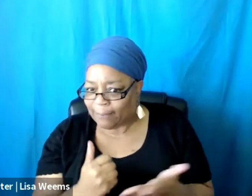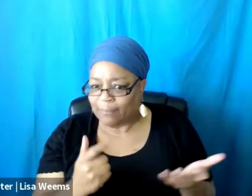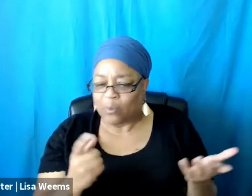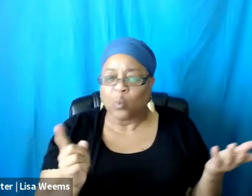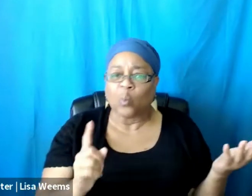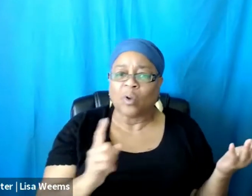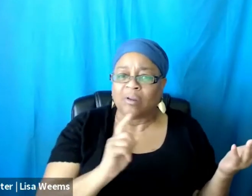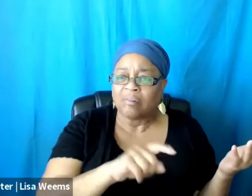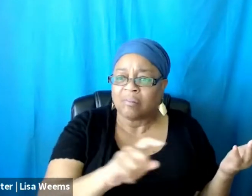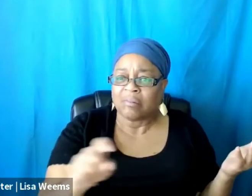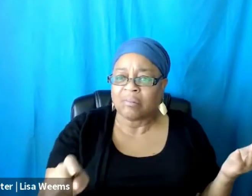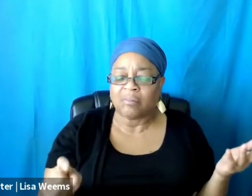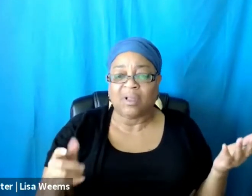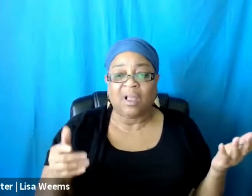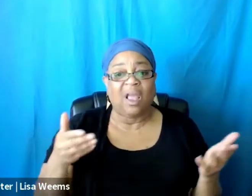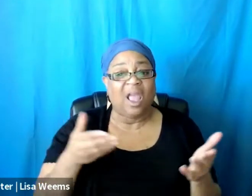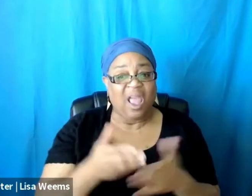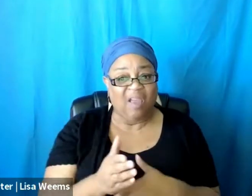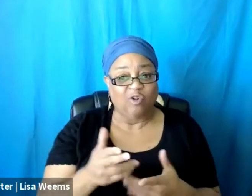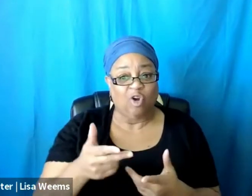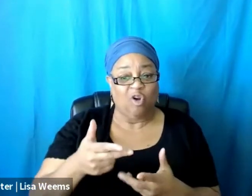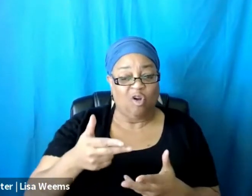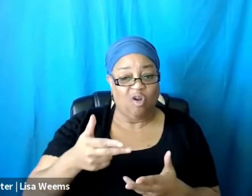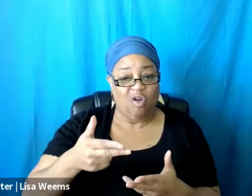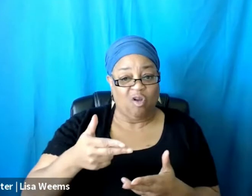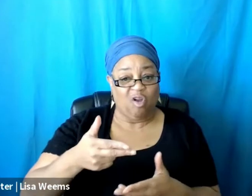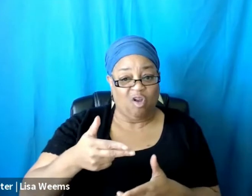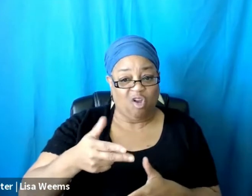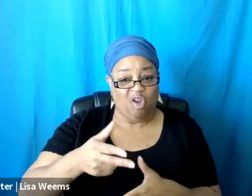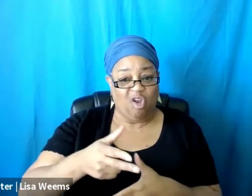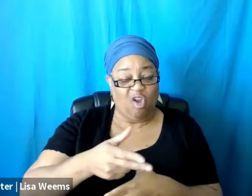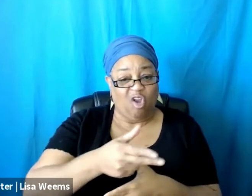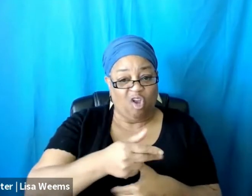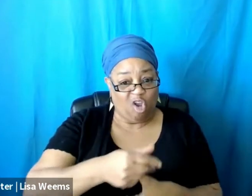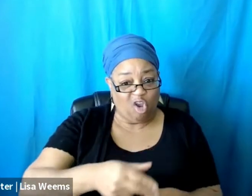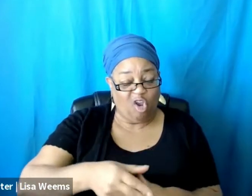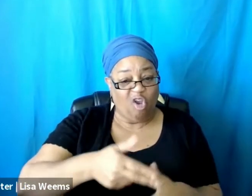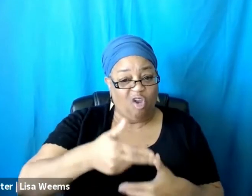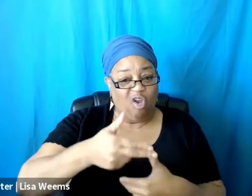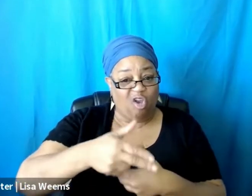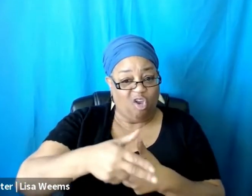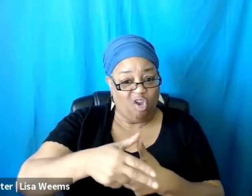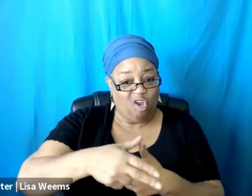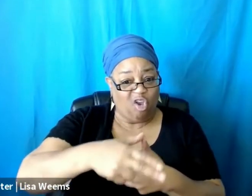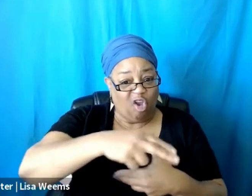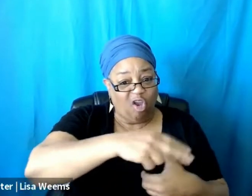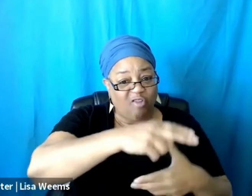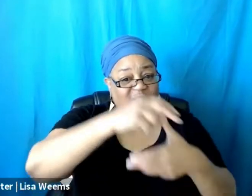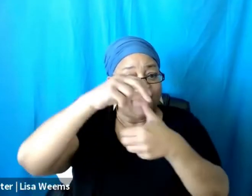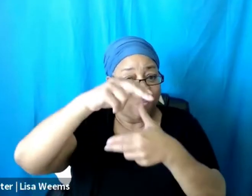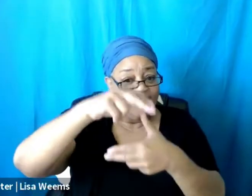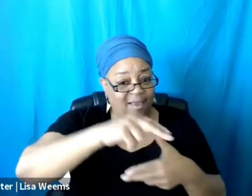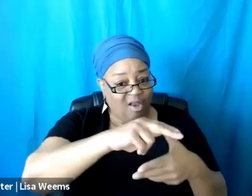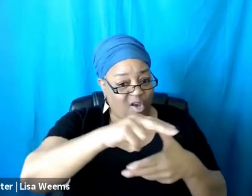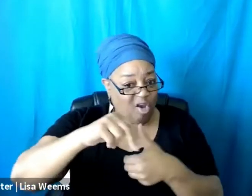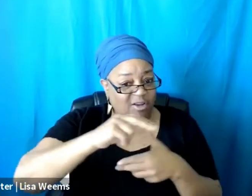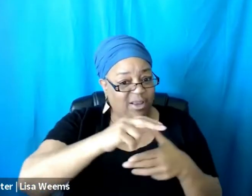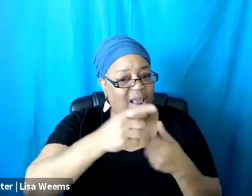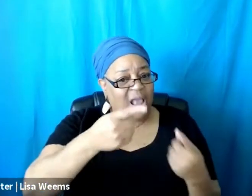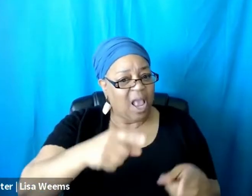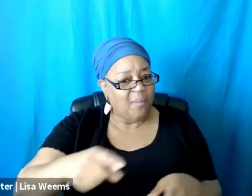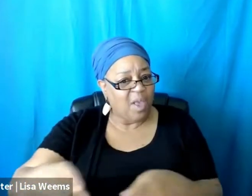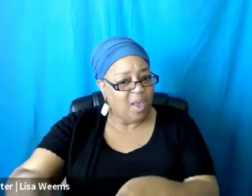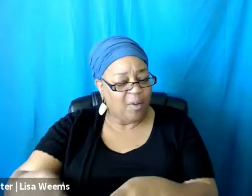there has been a movement in Texas to have a voluntary registry. That is where older adults or